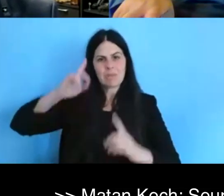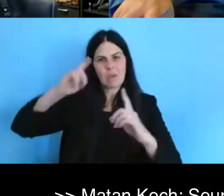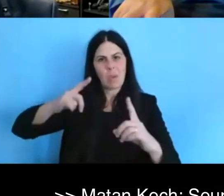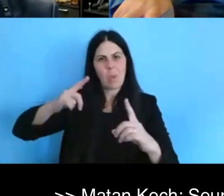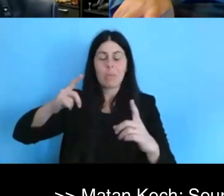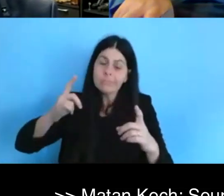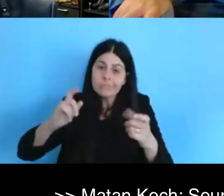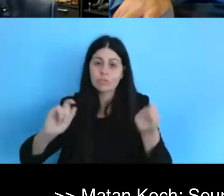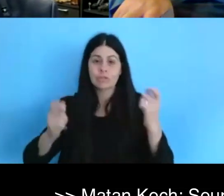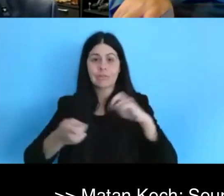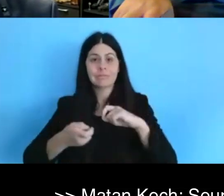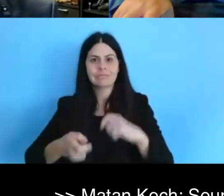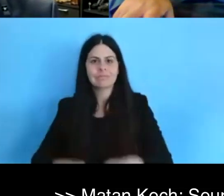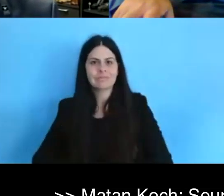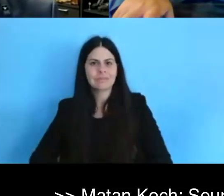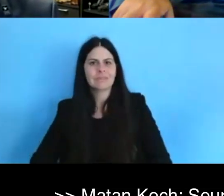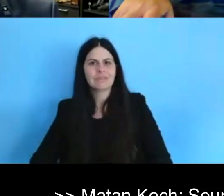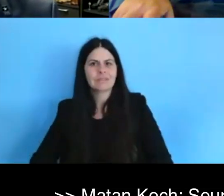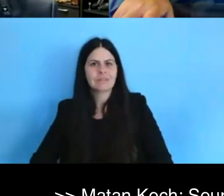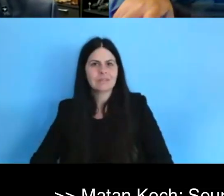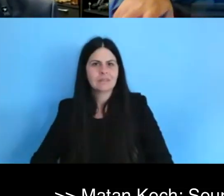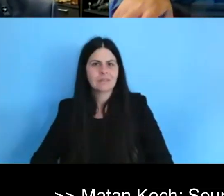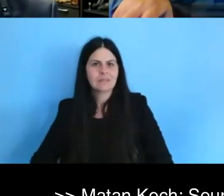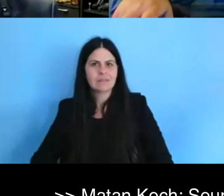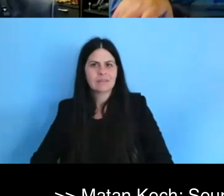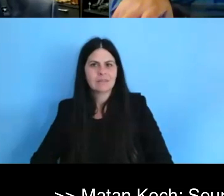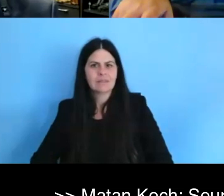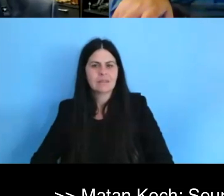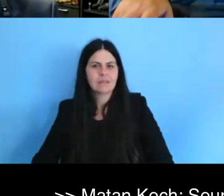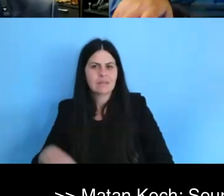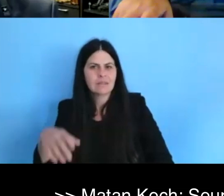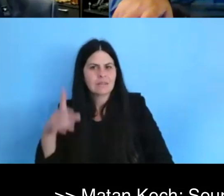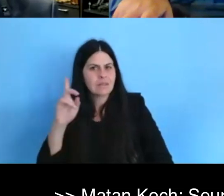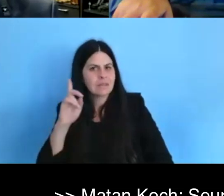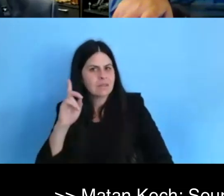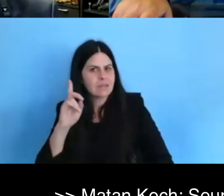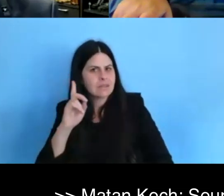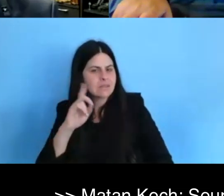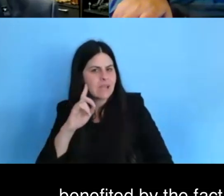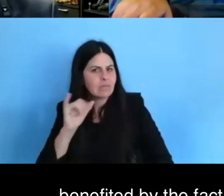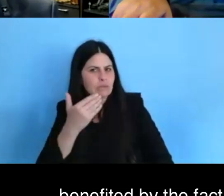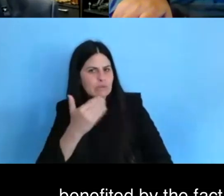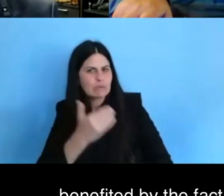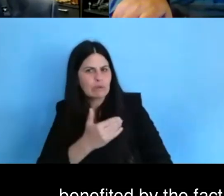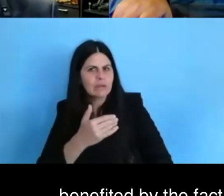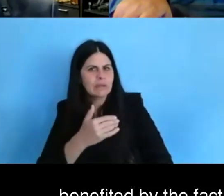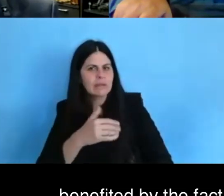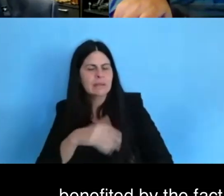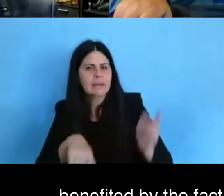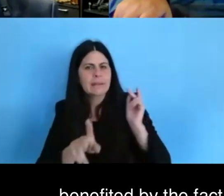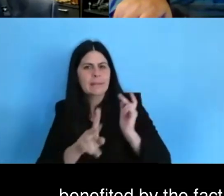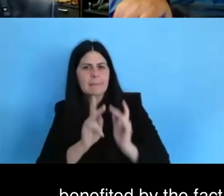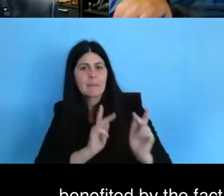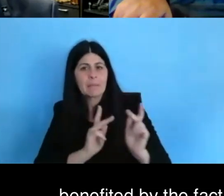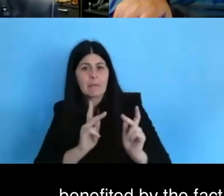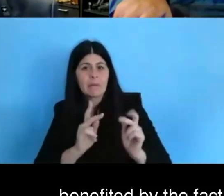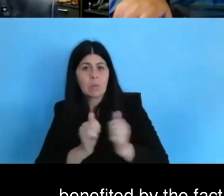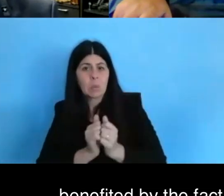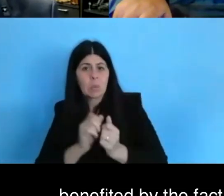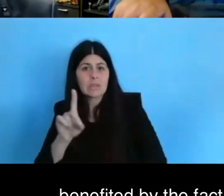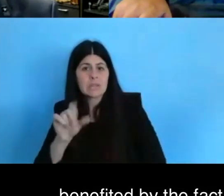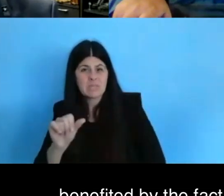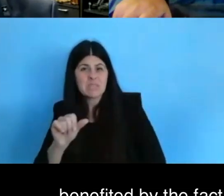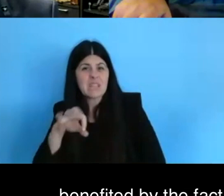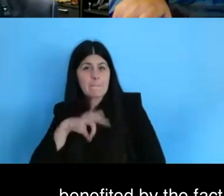Sounds like a really good, I think the people with disabilities have benefited by the fact that you ended up on a